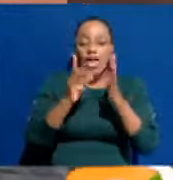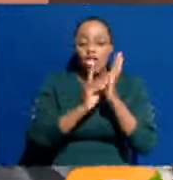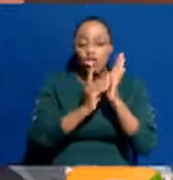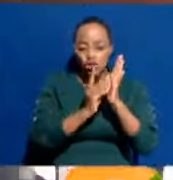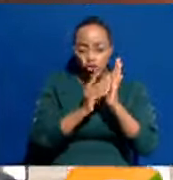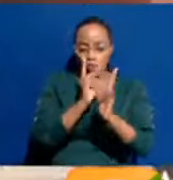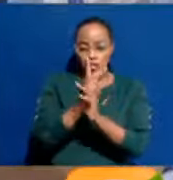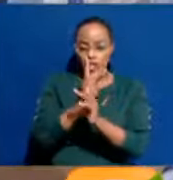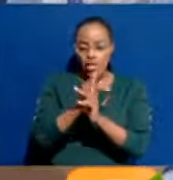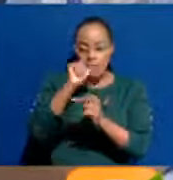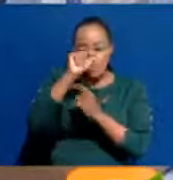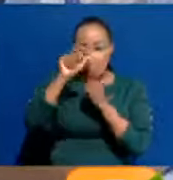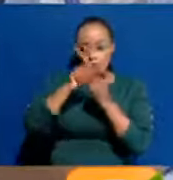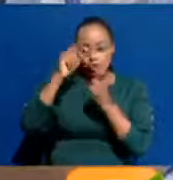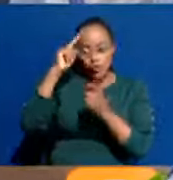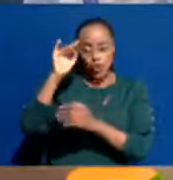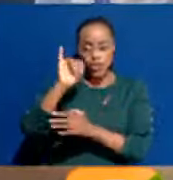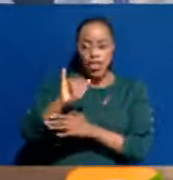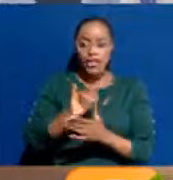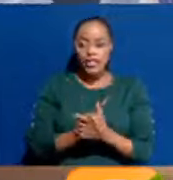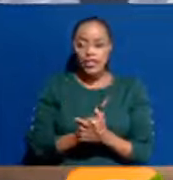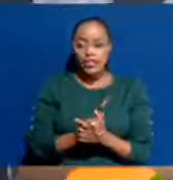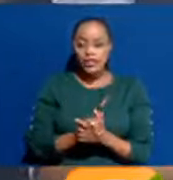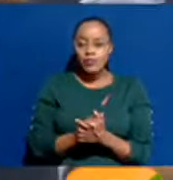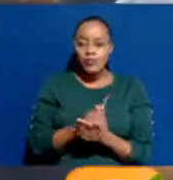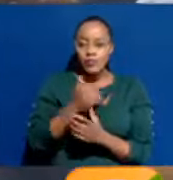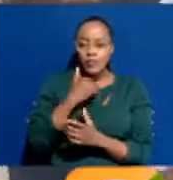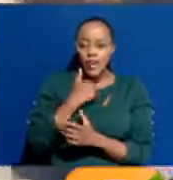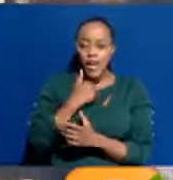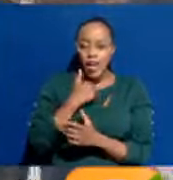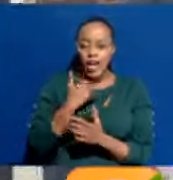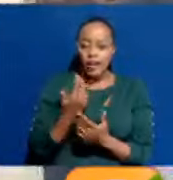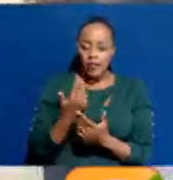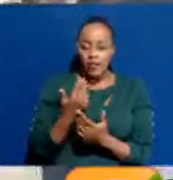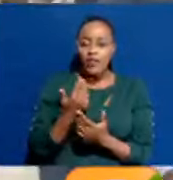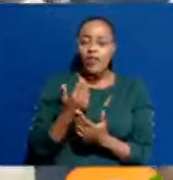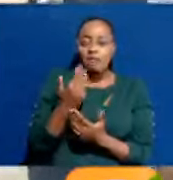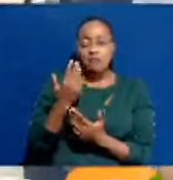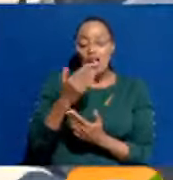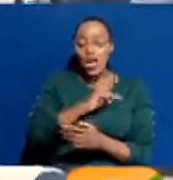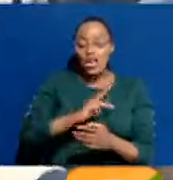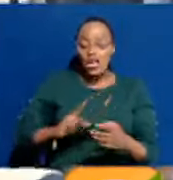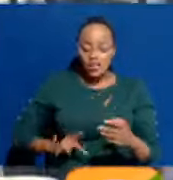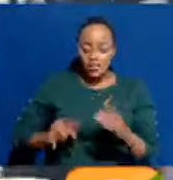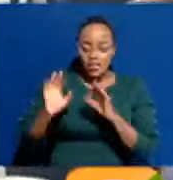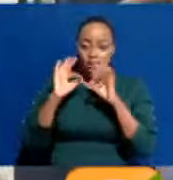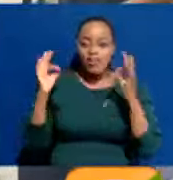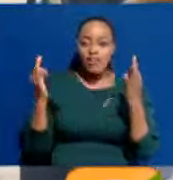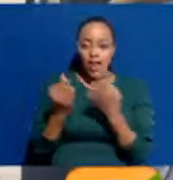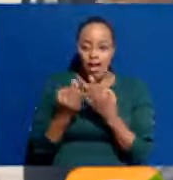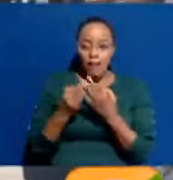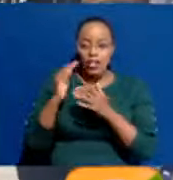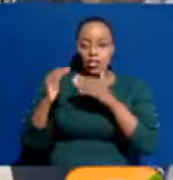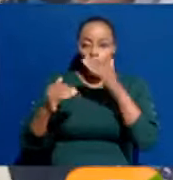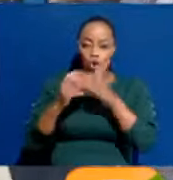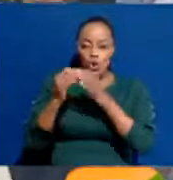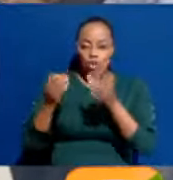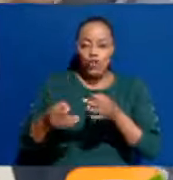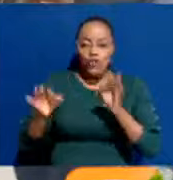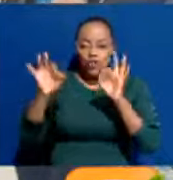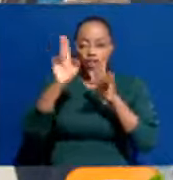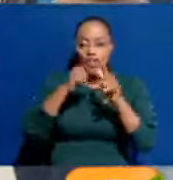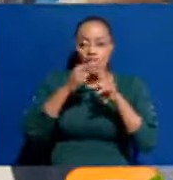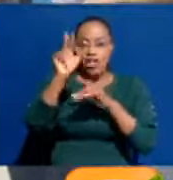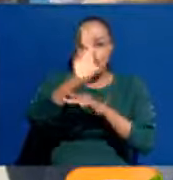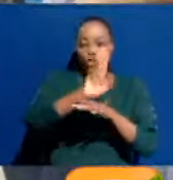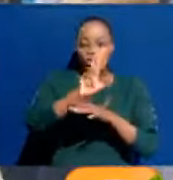kwa zoezi hilo. The other gate, that's for the royal family, the officials from the royal family. The other one is